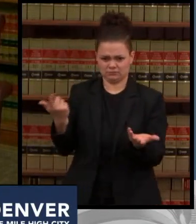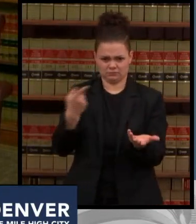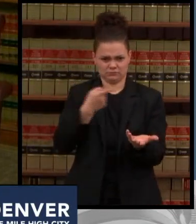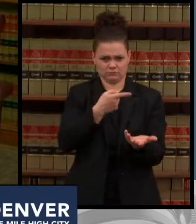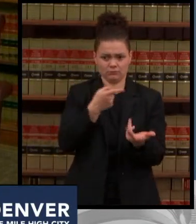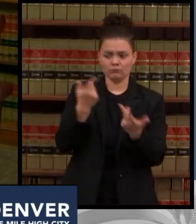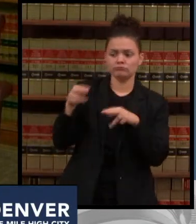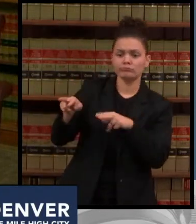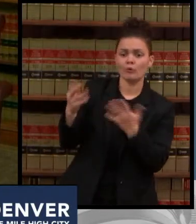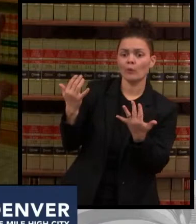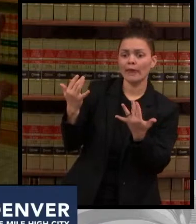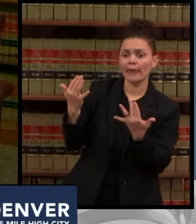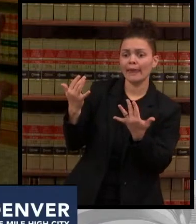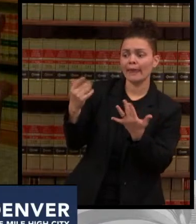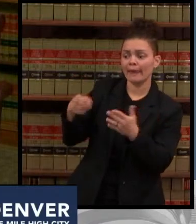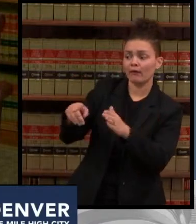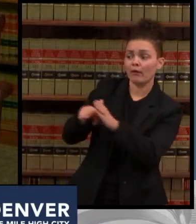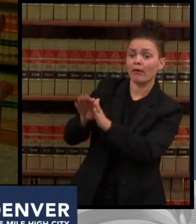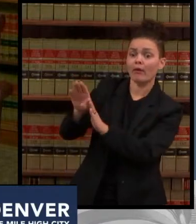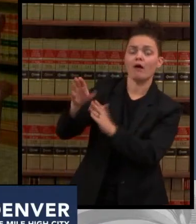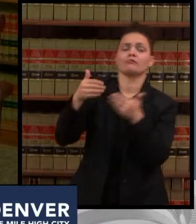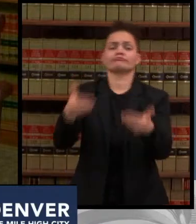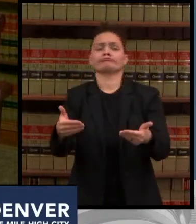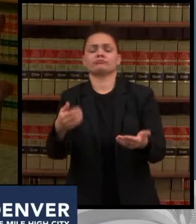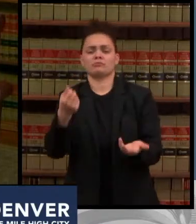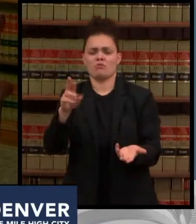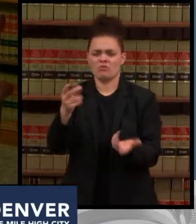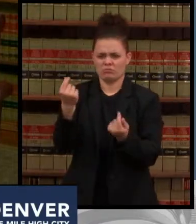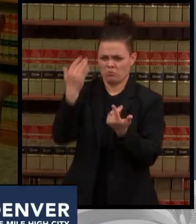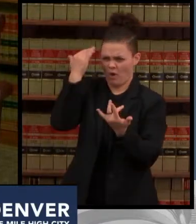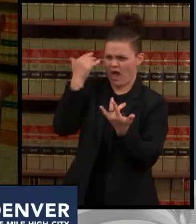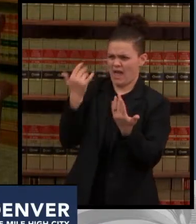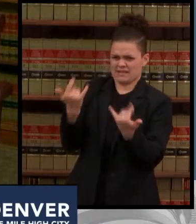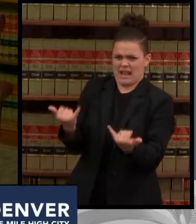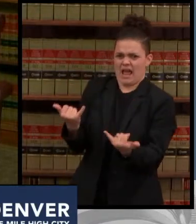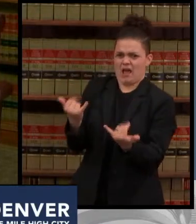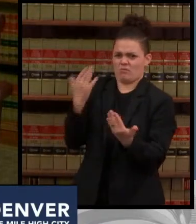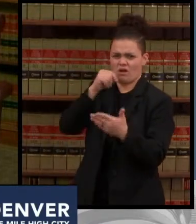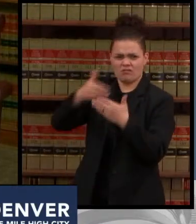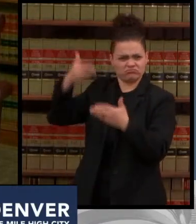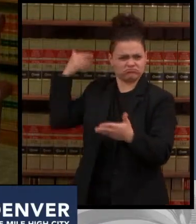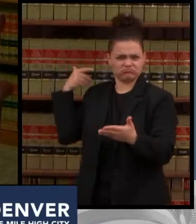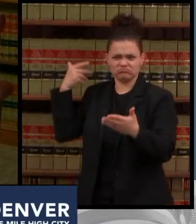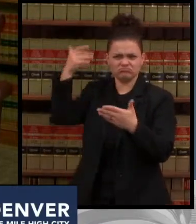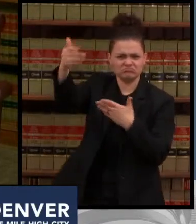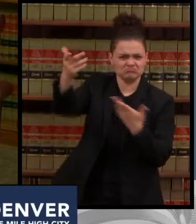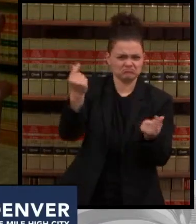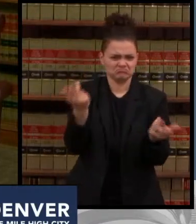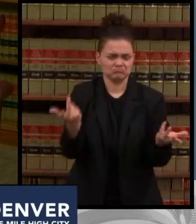state that never came, or can you speak to why you all are doing this right now?